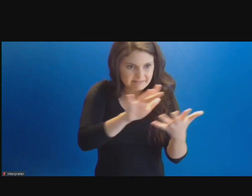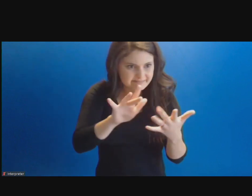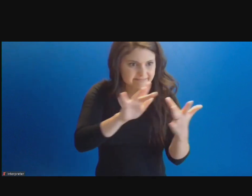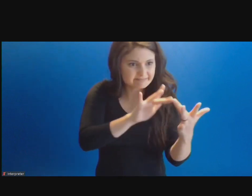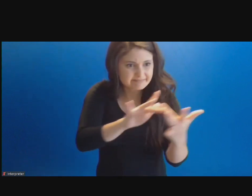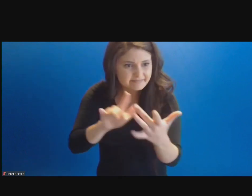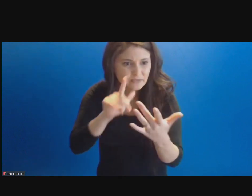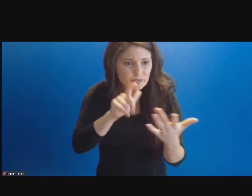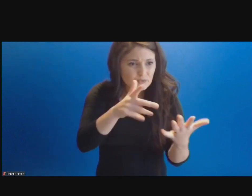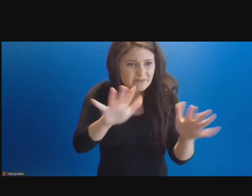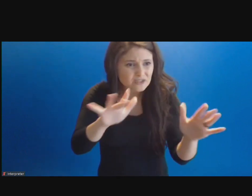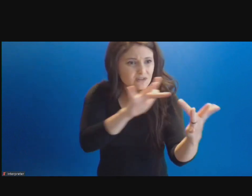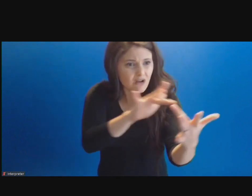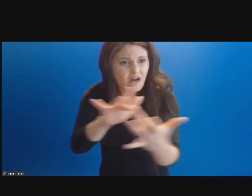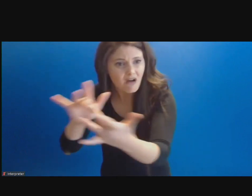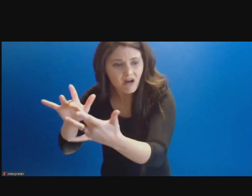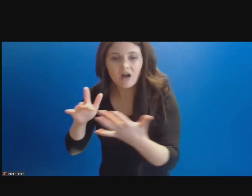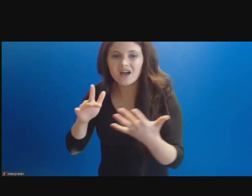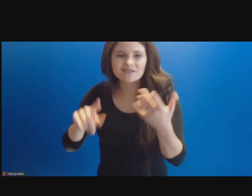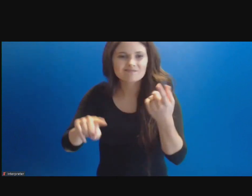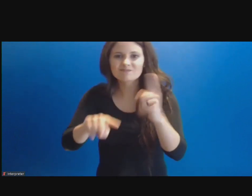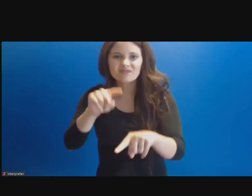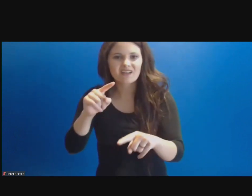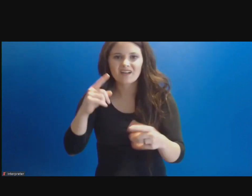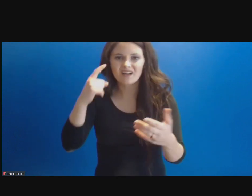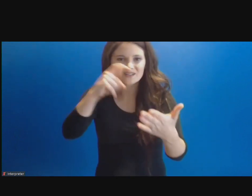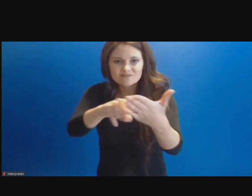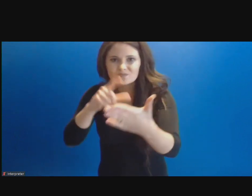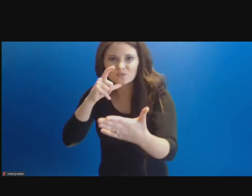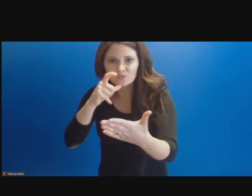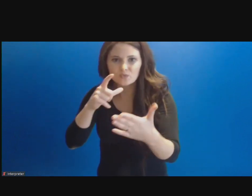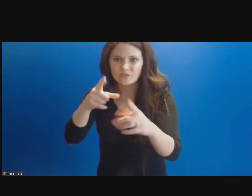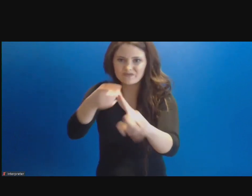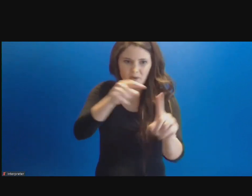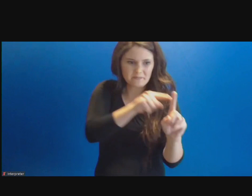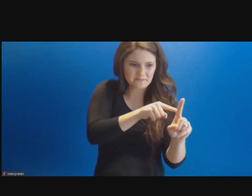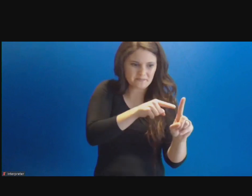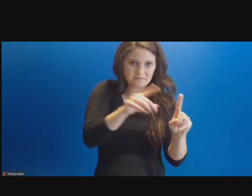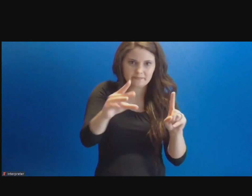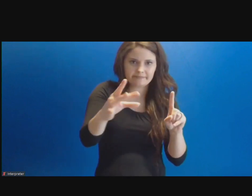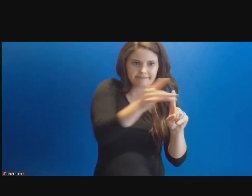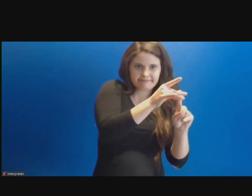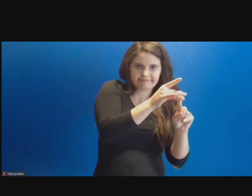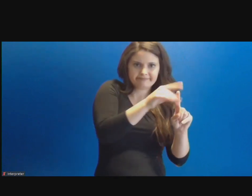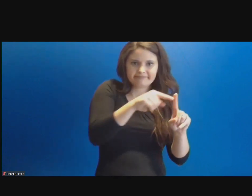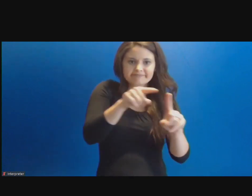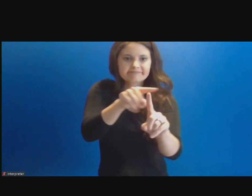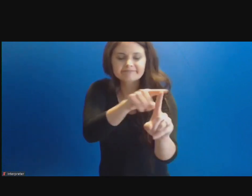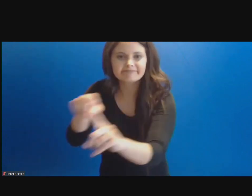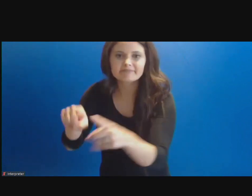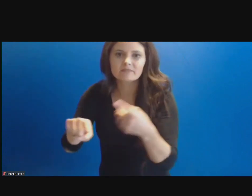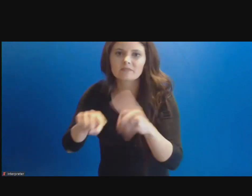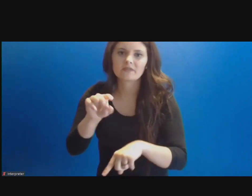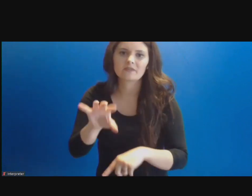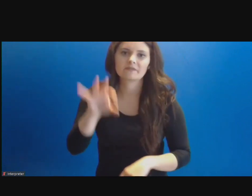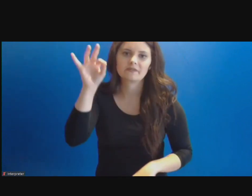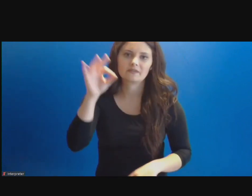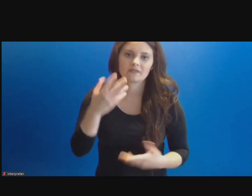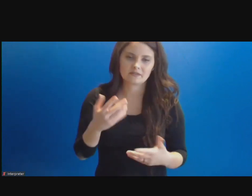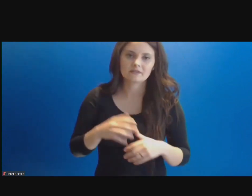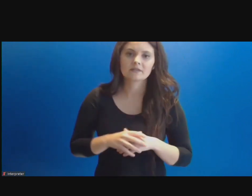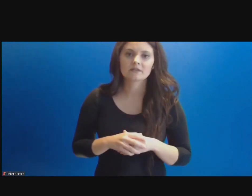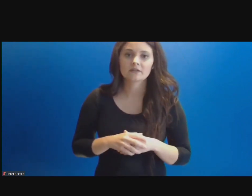we've been unable to identify somebody in their social network who is also positive.